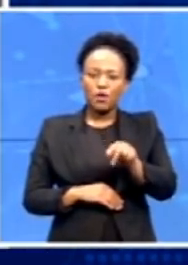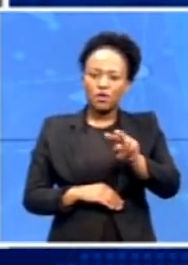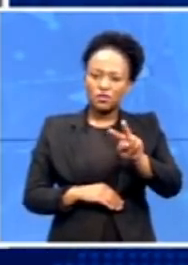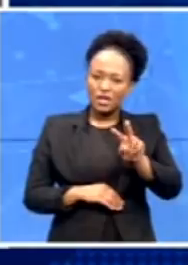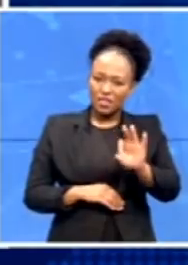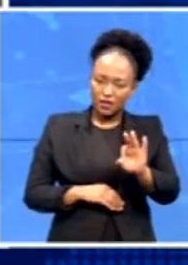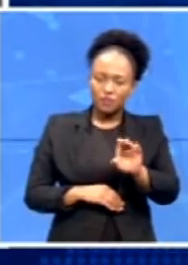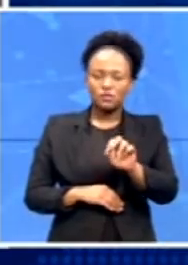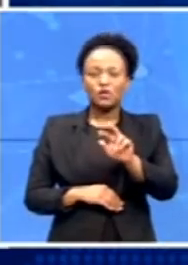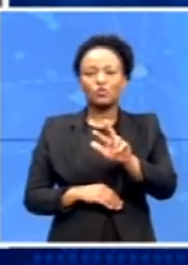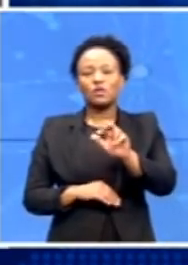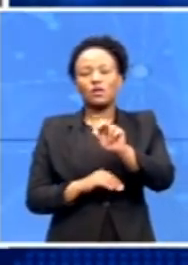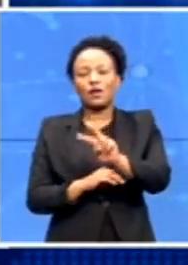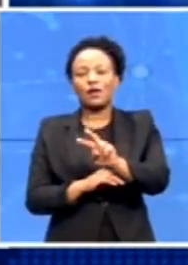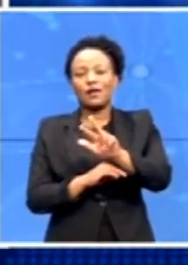28.5,